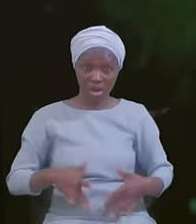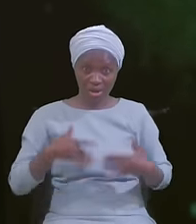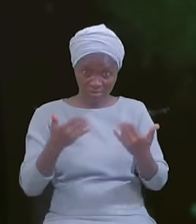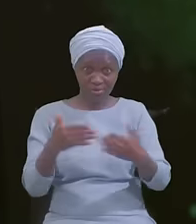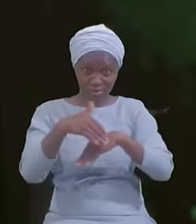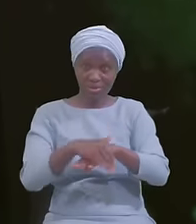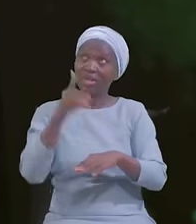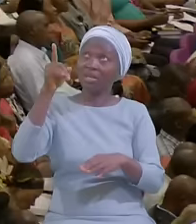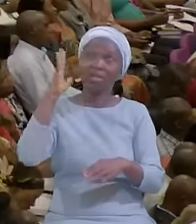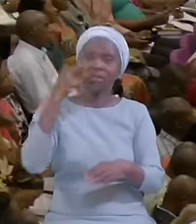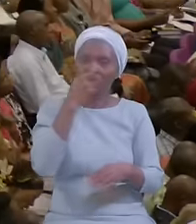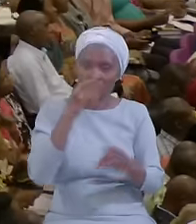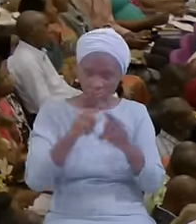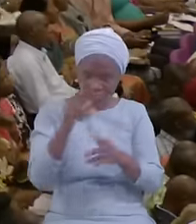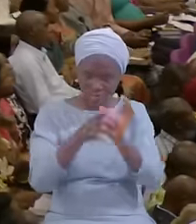he will speak.